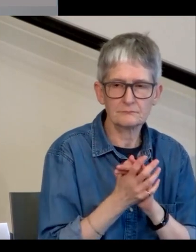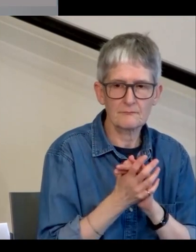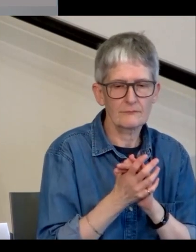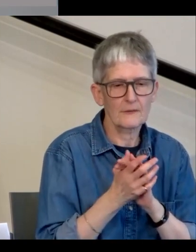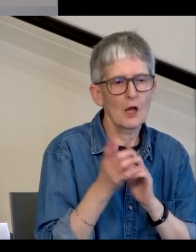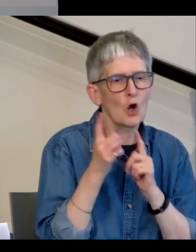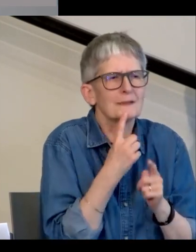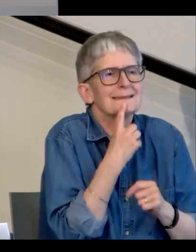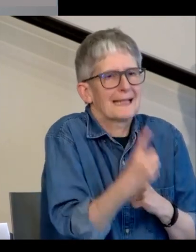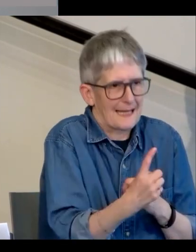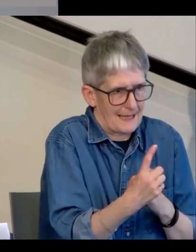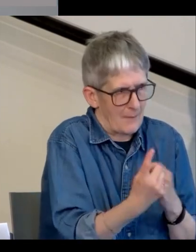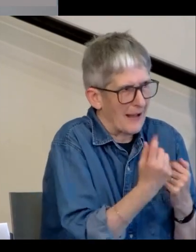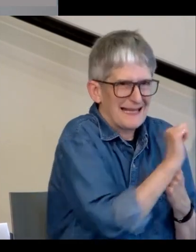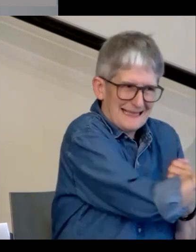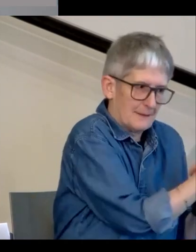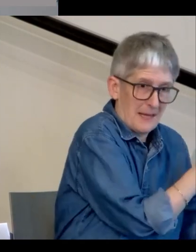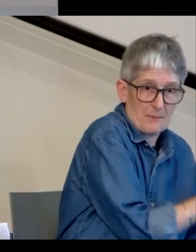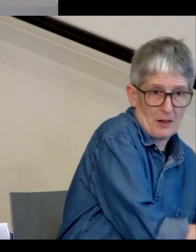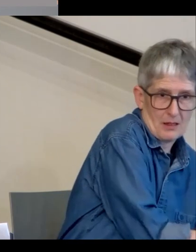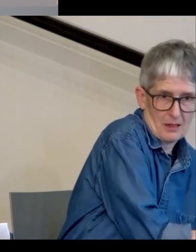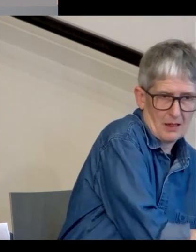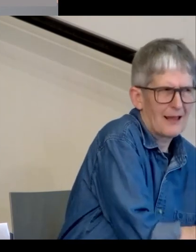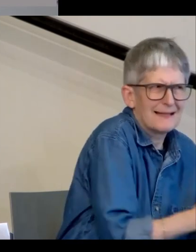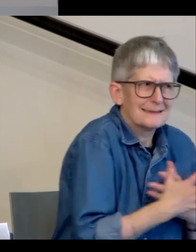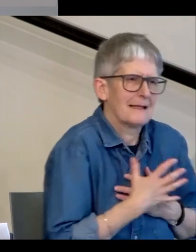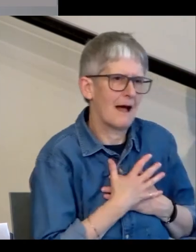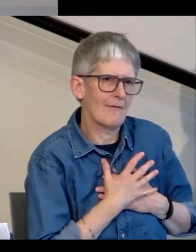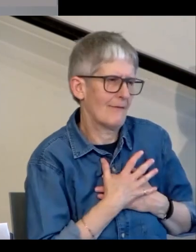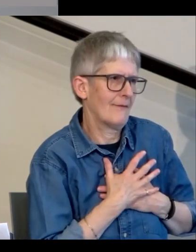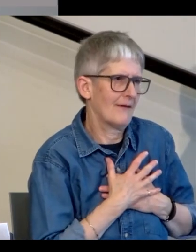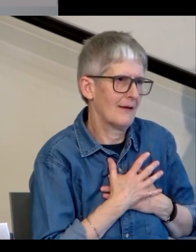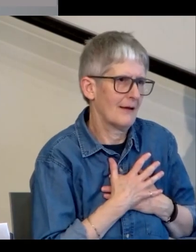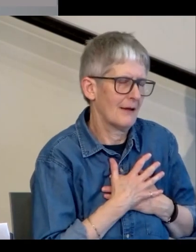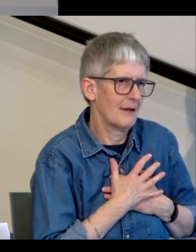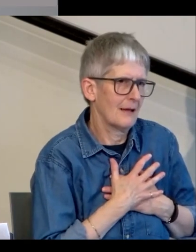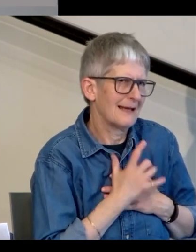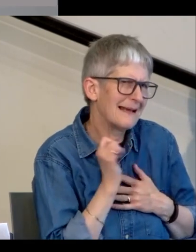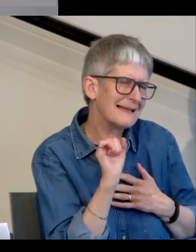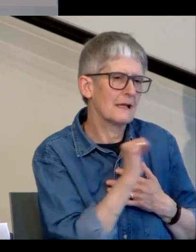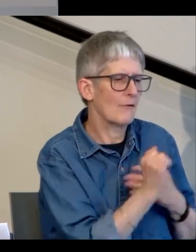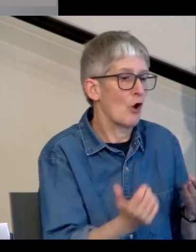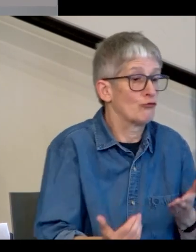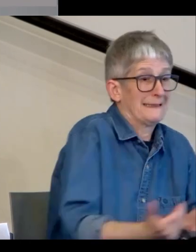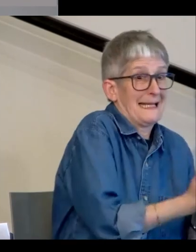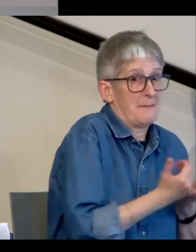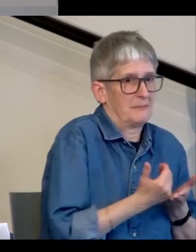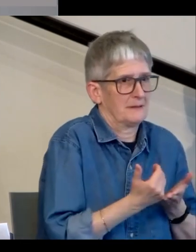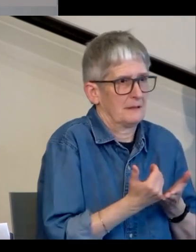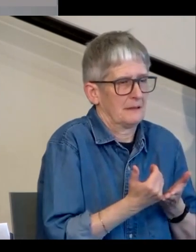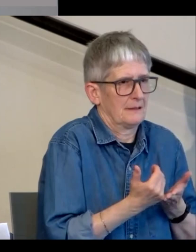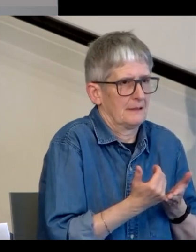God is saying his love forgives. His love redeems.